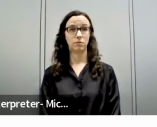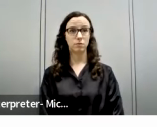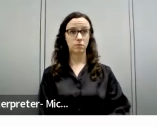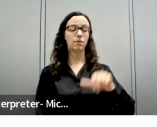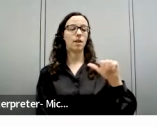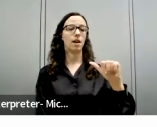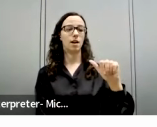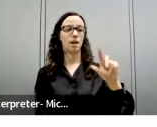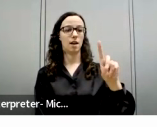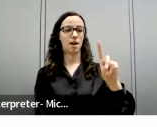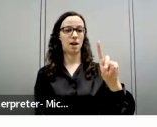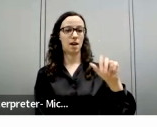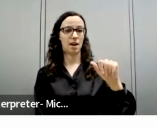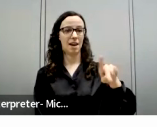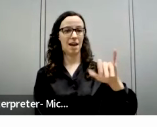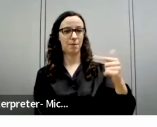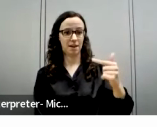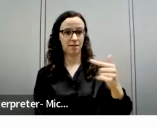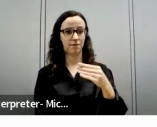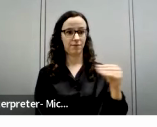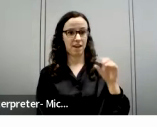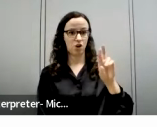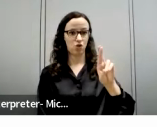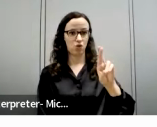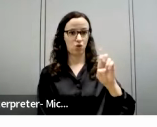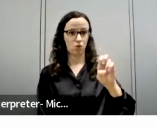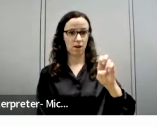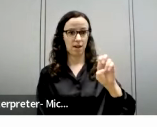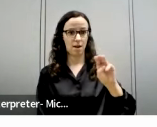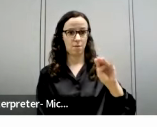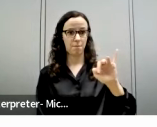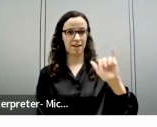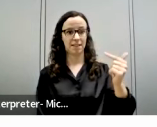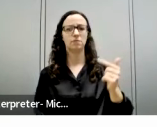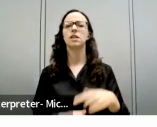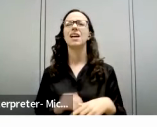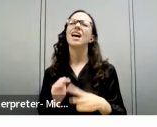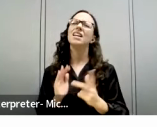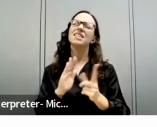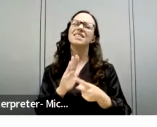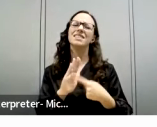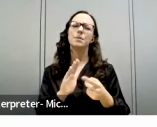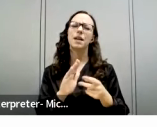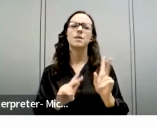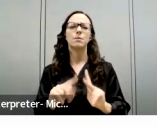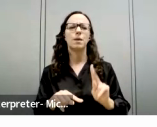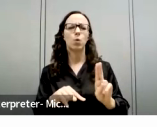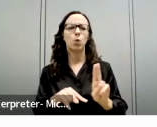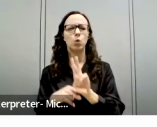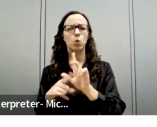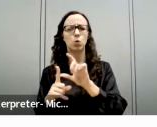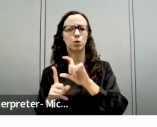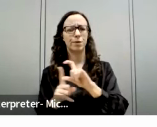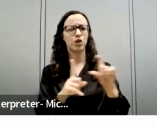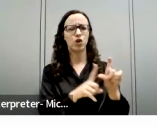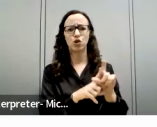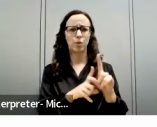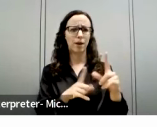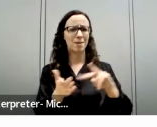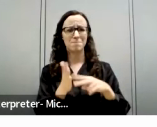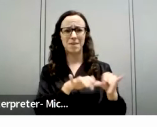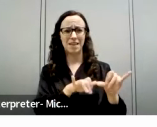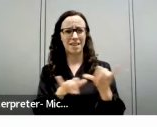remixing. So when we talk about remixing, a lot of us sometimes use these words interchangeably because sometimes it's hard to do one without by default